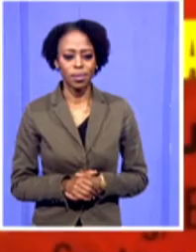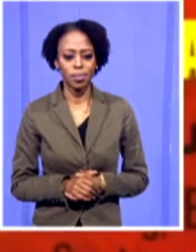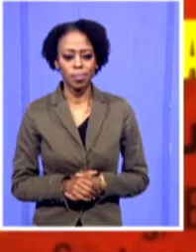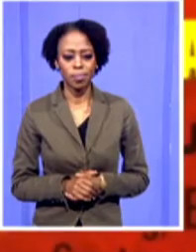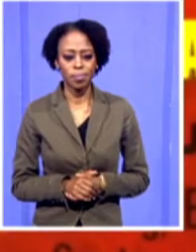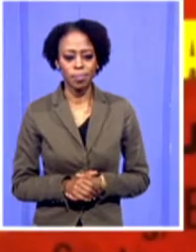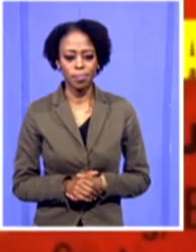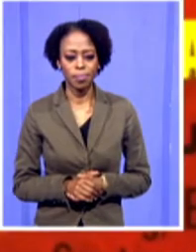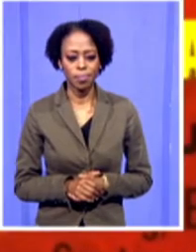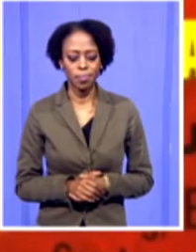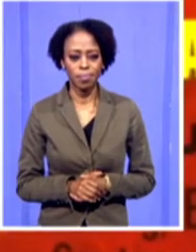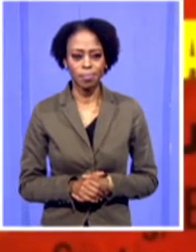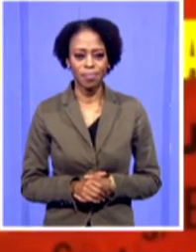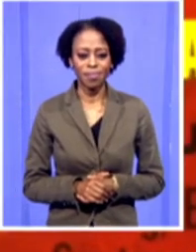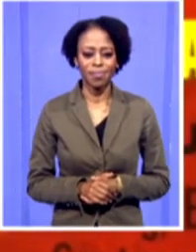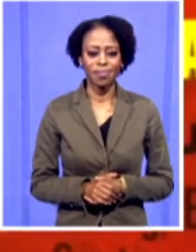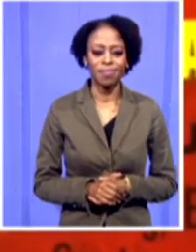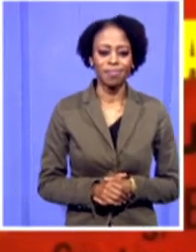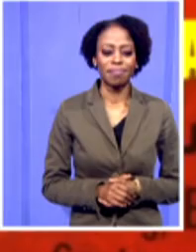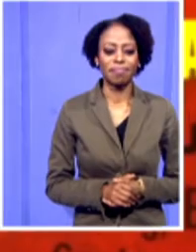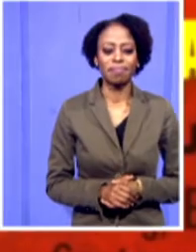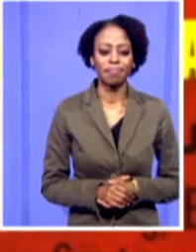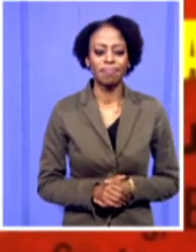Yeah, thanks very much.